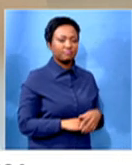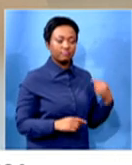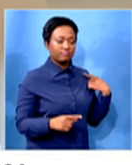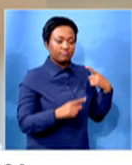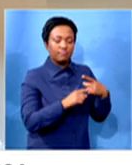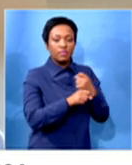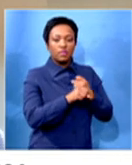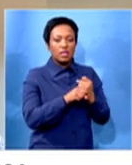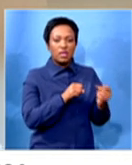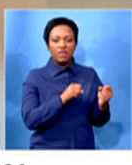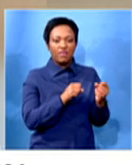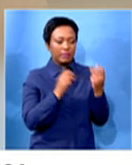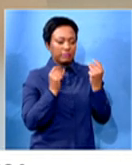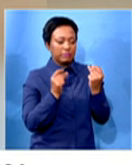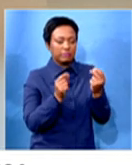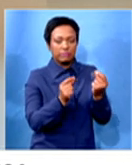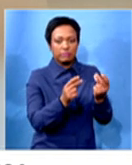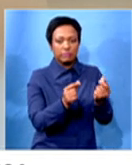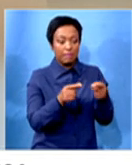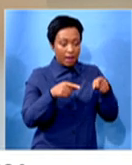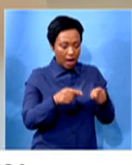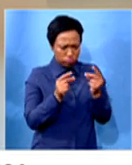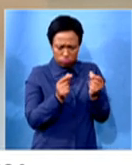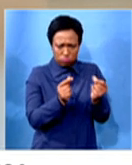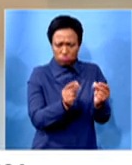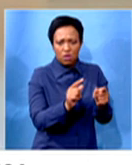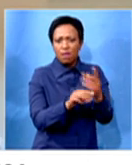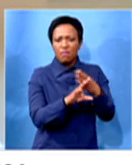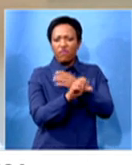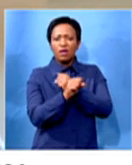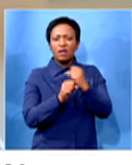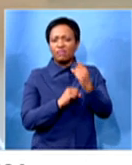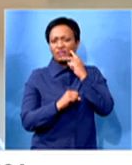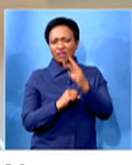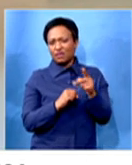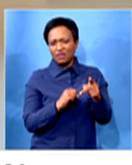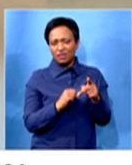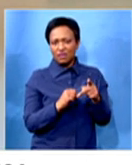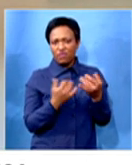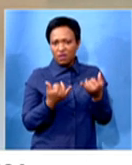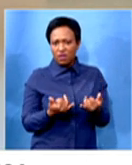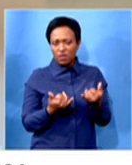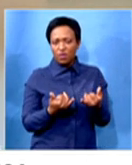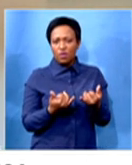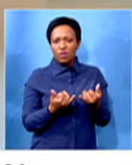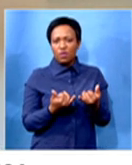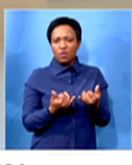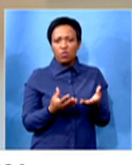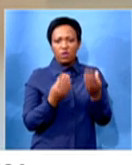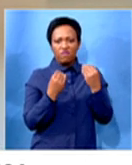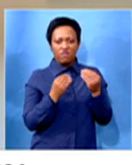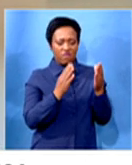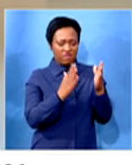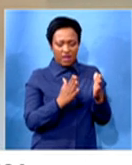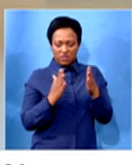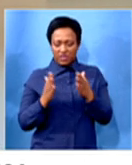the speed that we've seen now with this COVID-19 to have got to this point where we've got phase 3s in